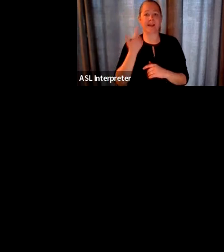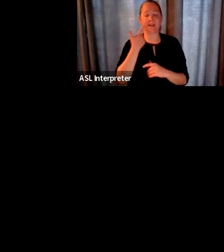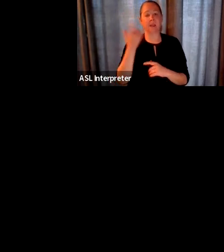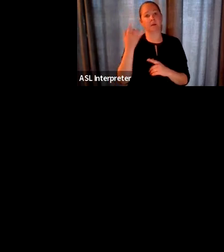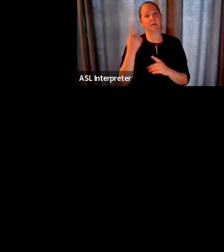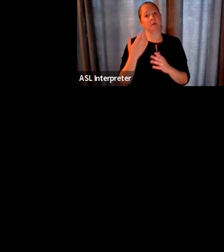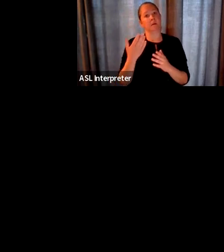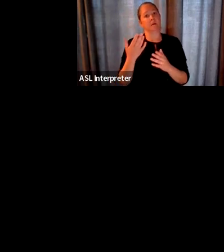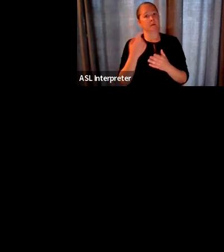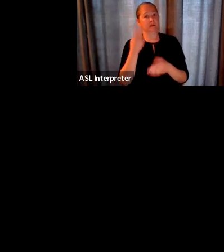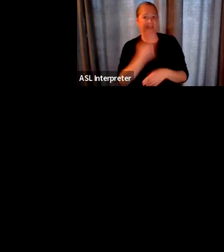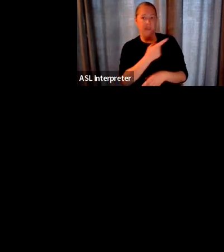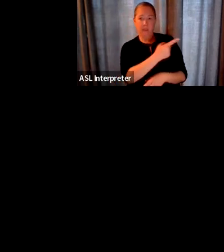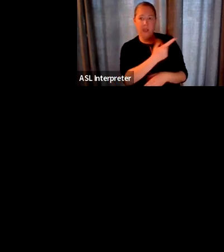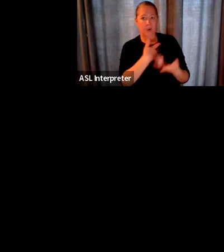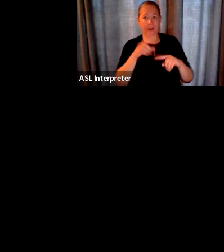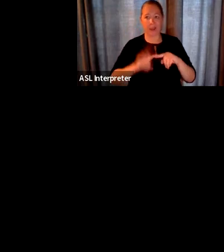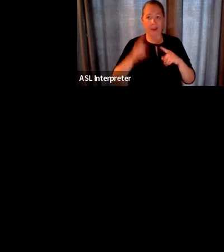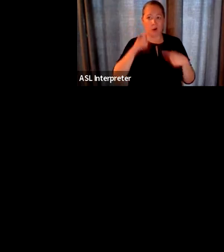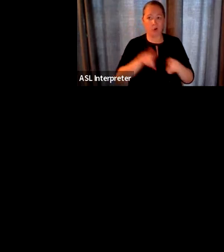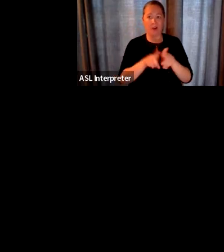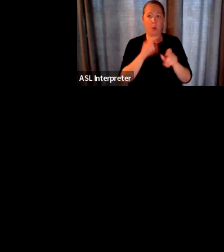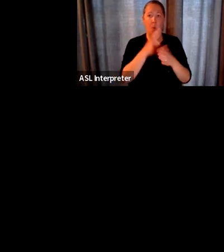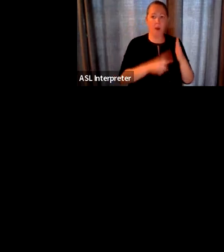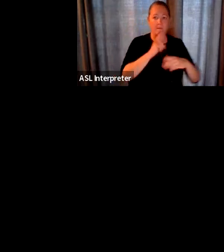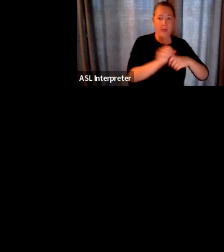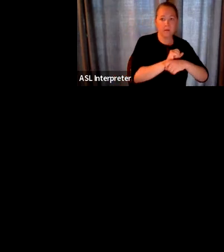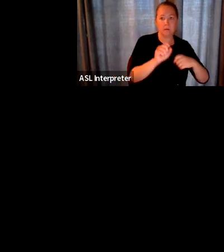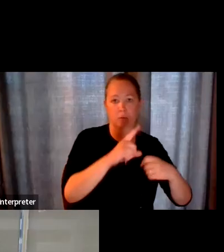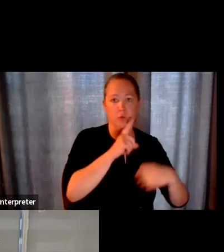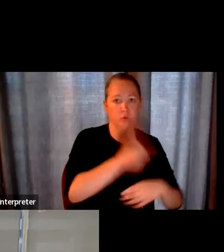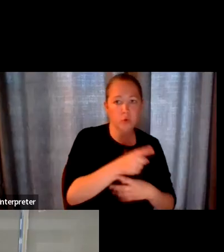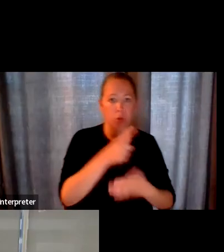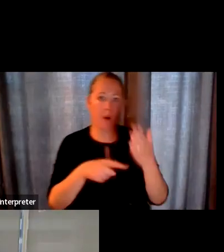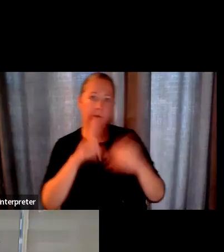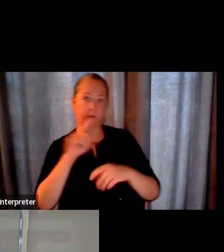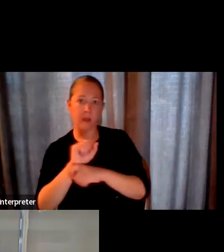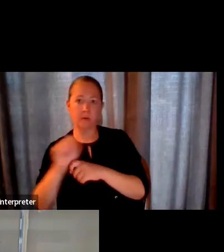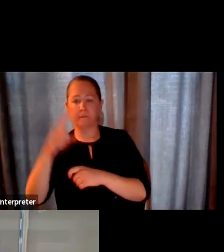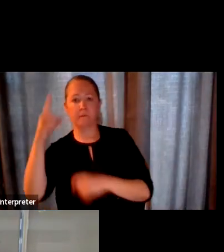this court, where we can't even agree on what facts are true and what facts are false.